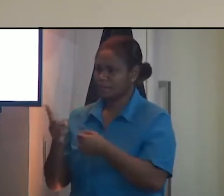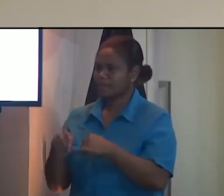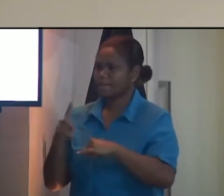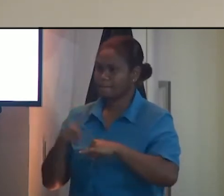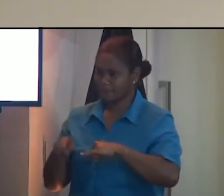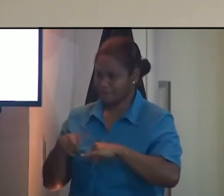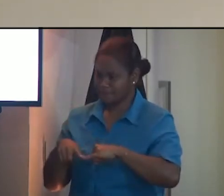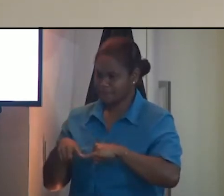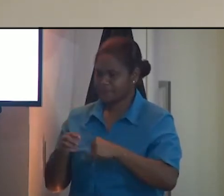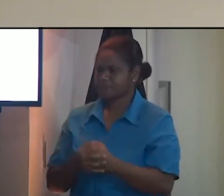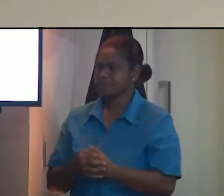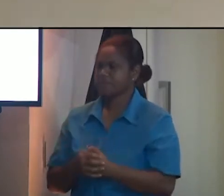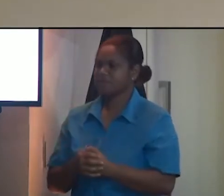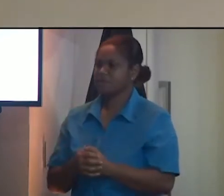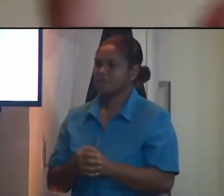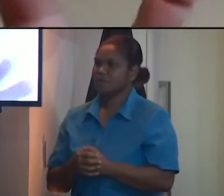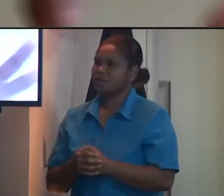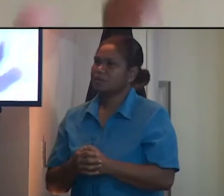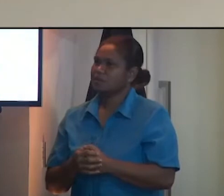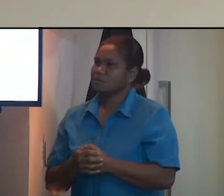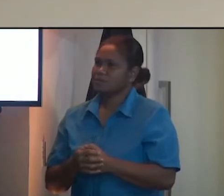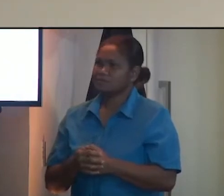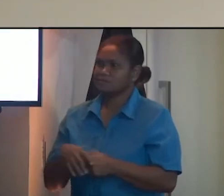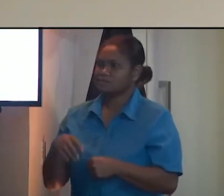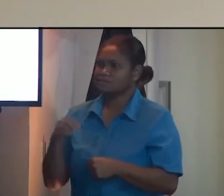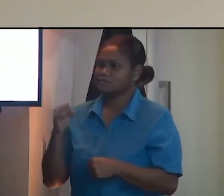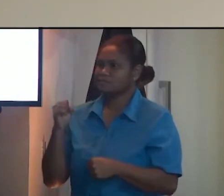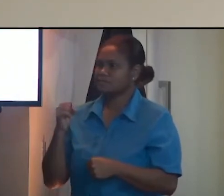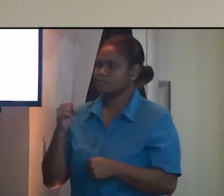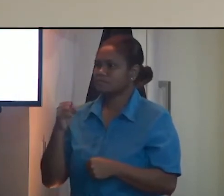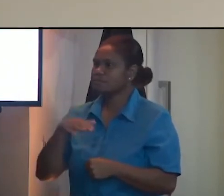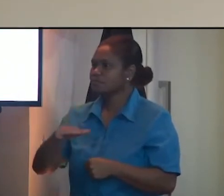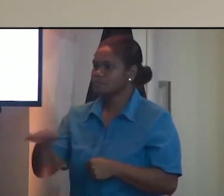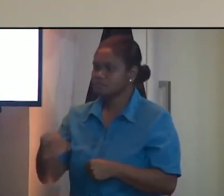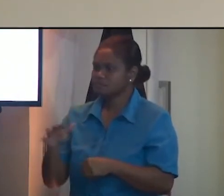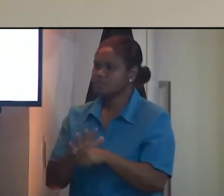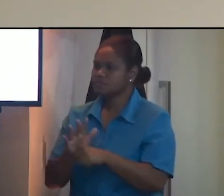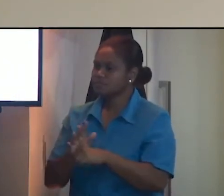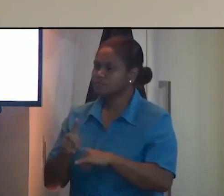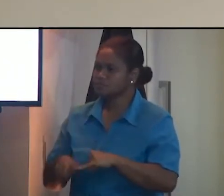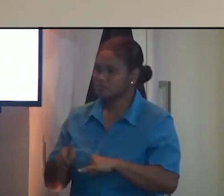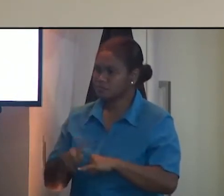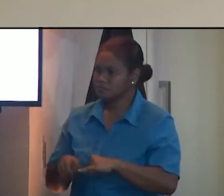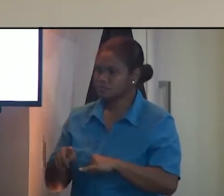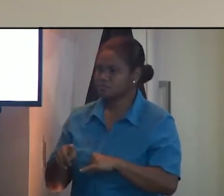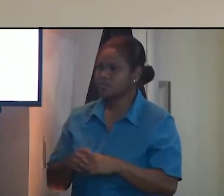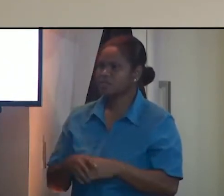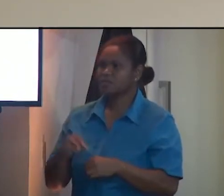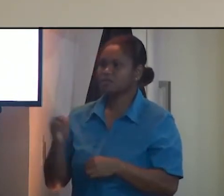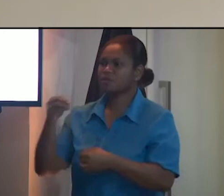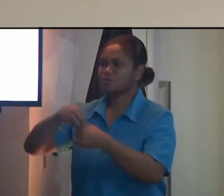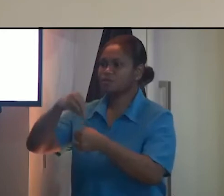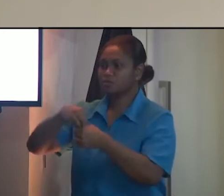irregularities that a lot of election election factors have contributed to